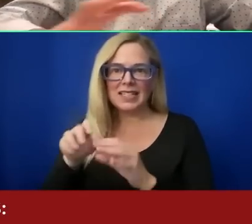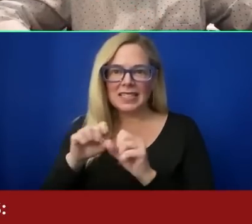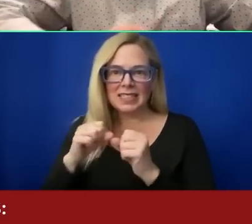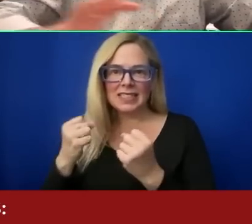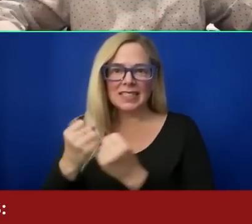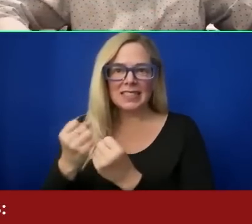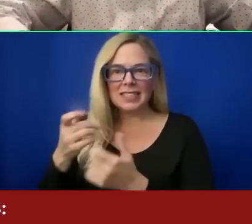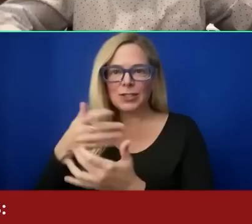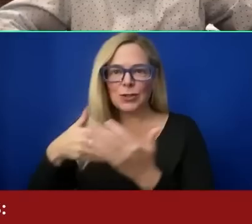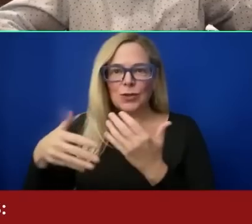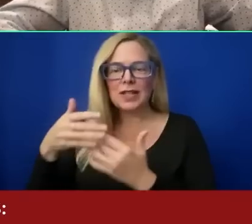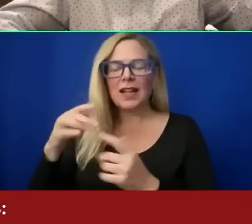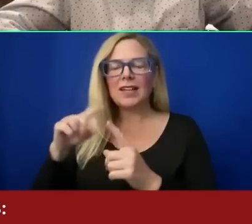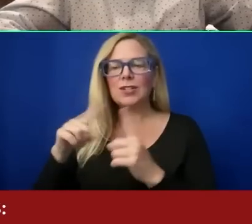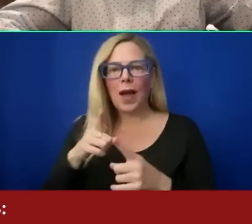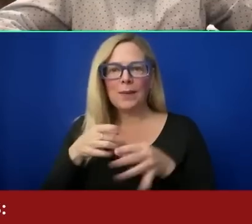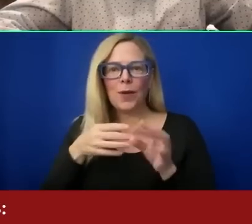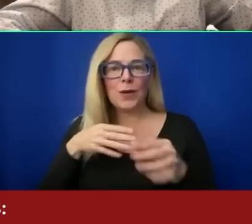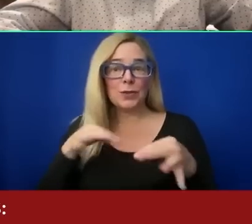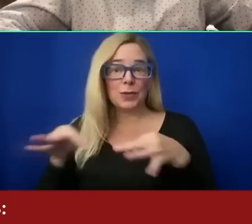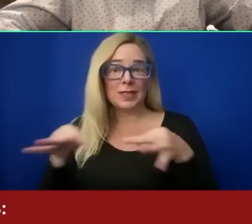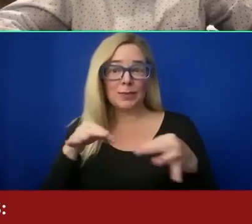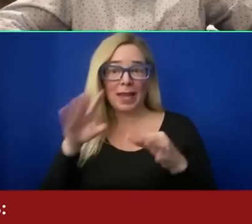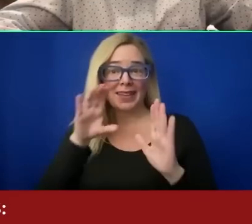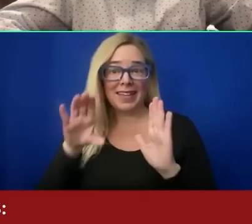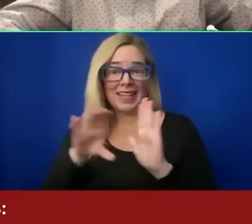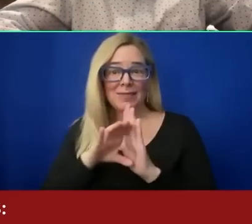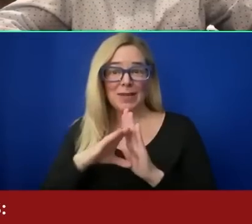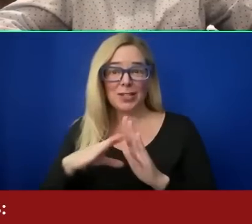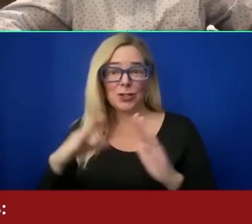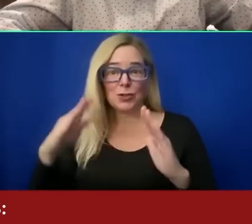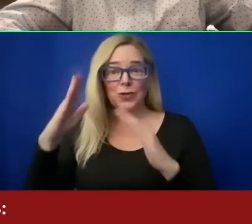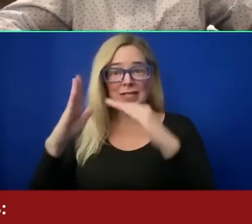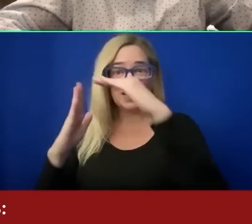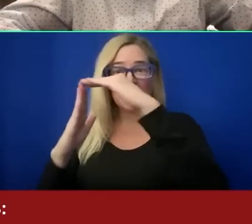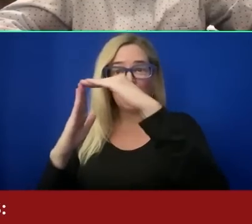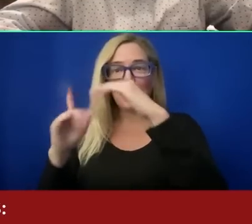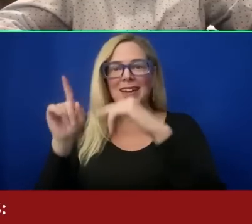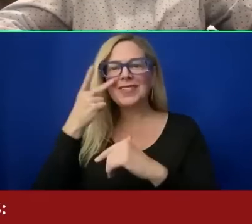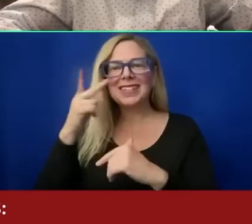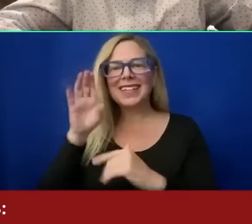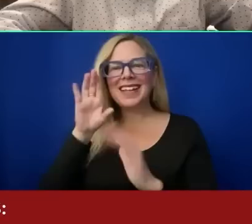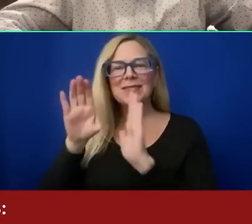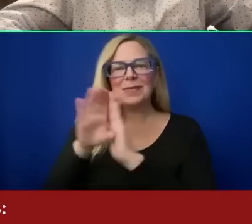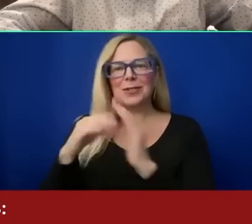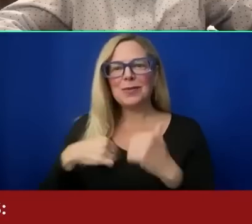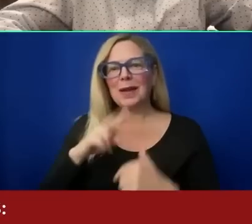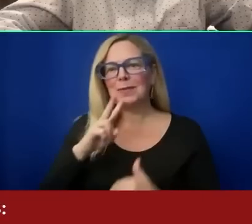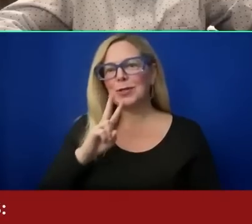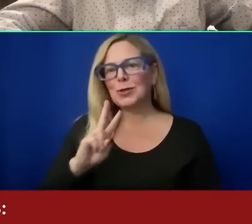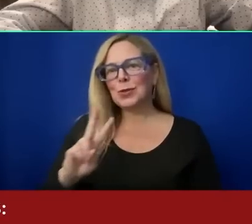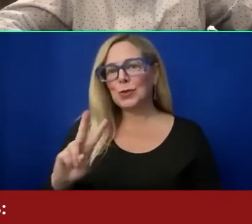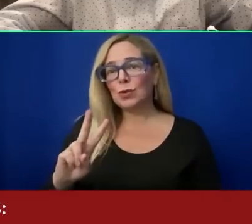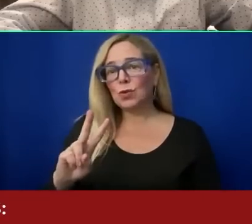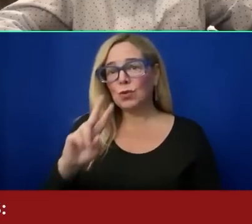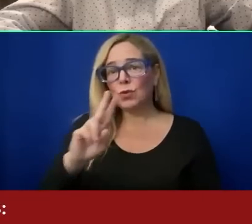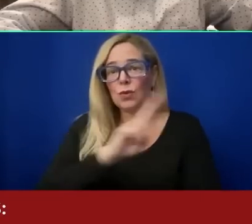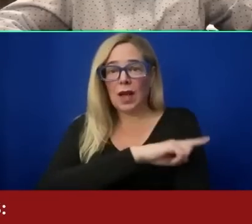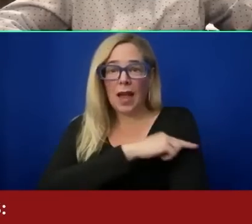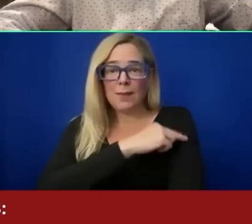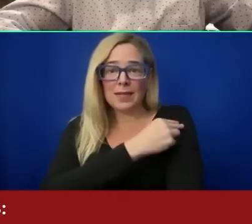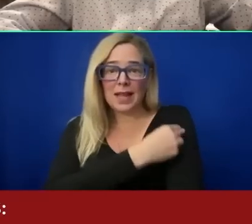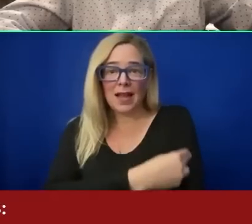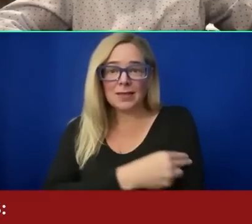really tell you about the images that I have here. The top right corner is an image of me when I was 2 years old. I'm in the hospital and I had Kawasaki's